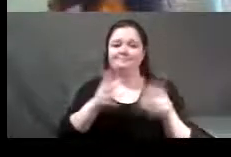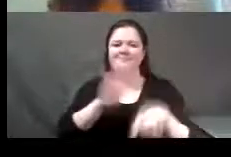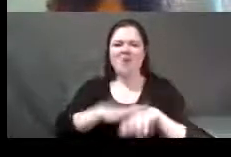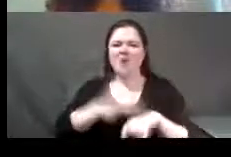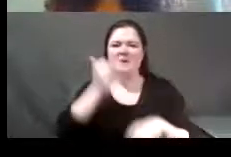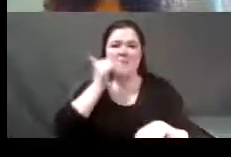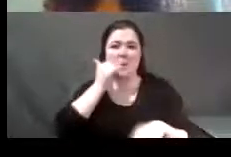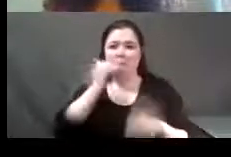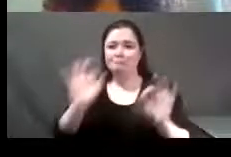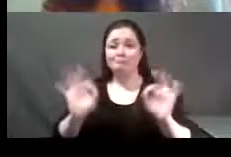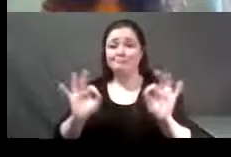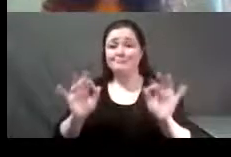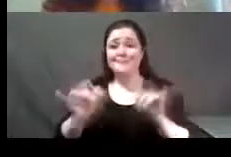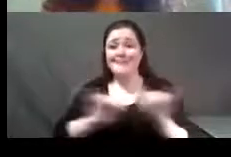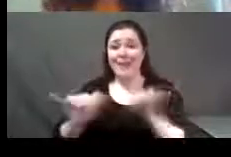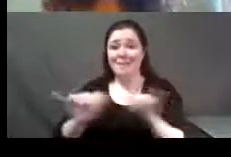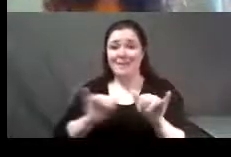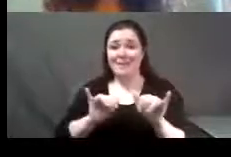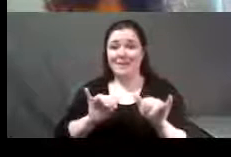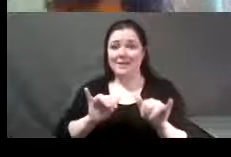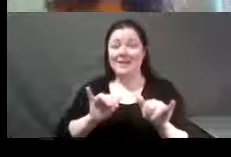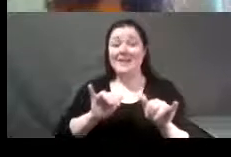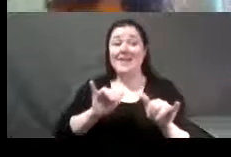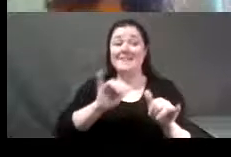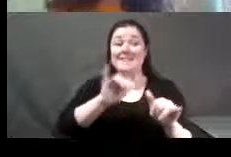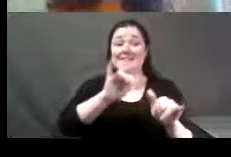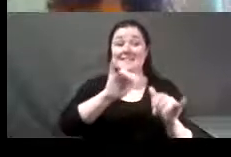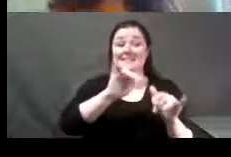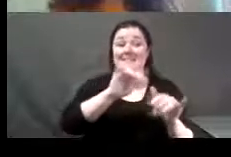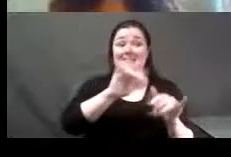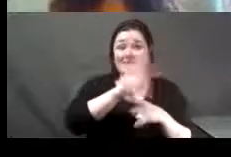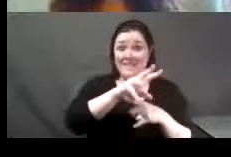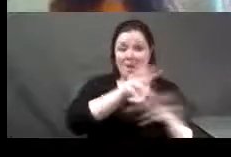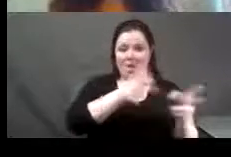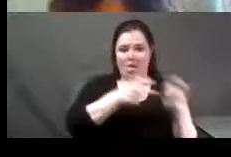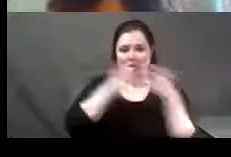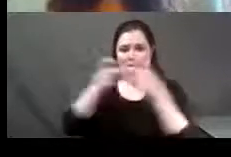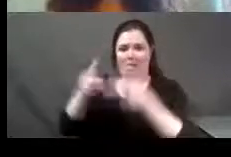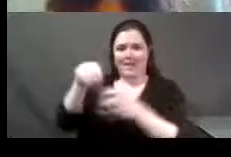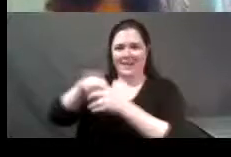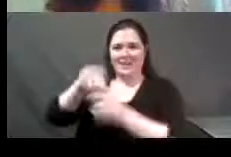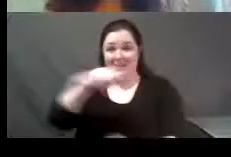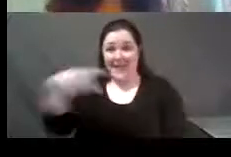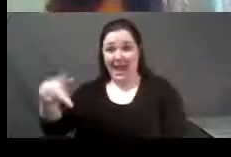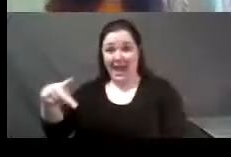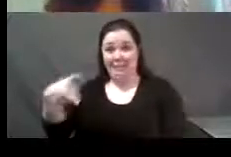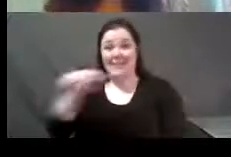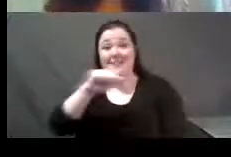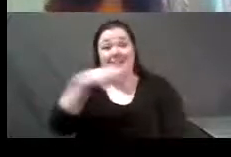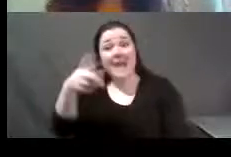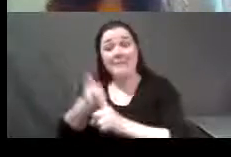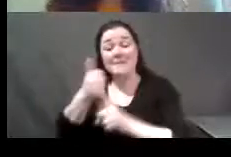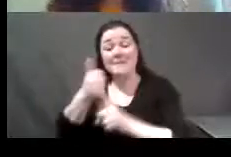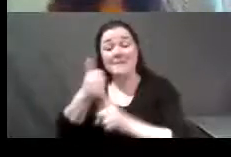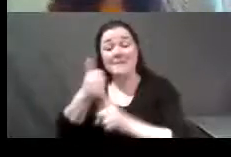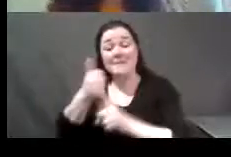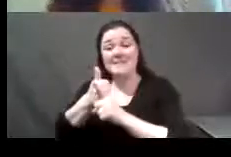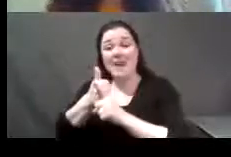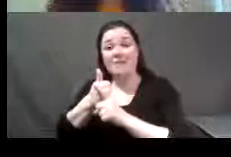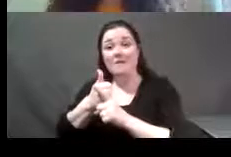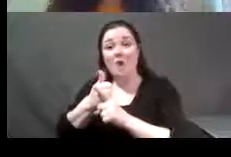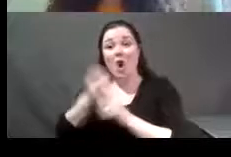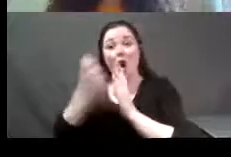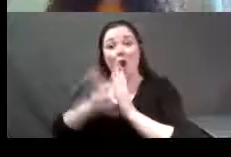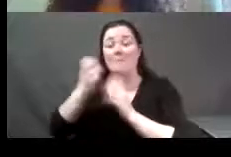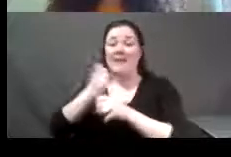you just put the video in the app. And what's really nice is the app will automatically generate the subtitles